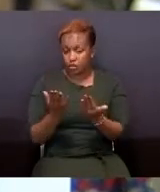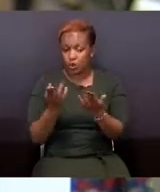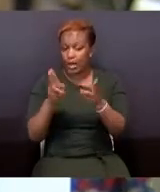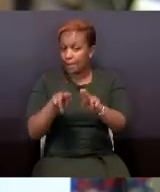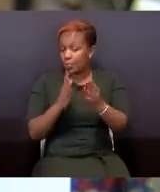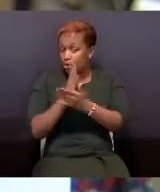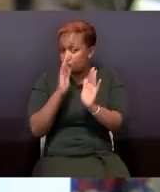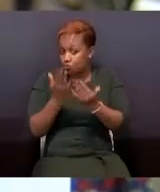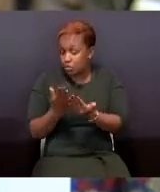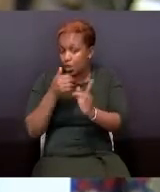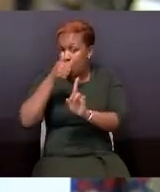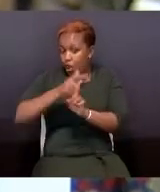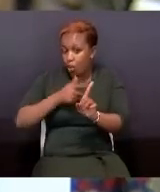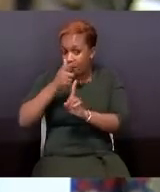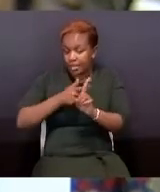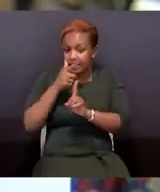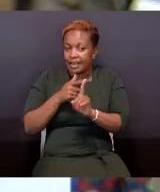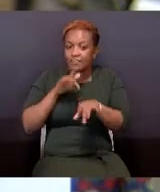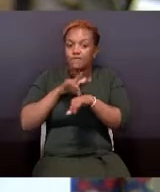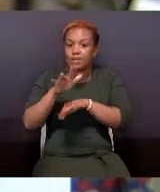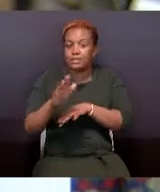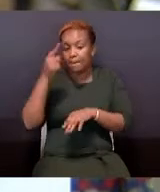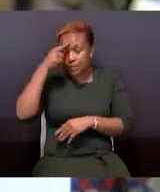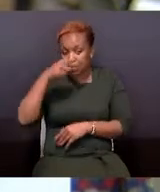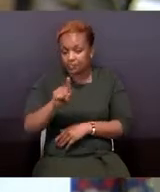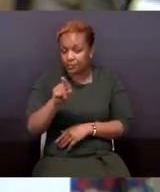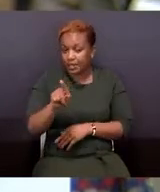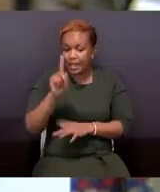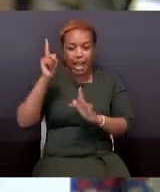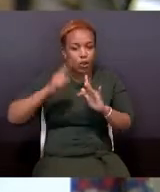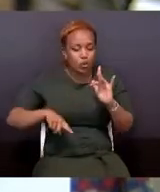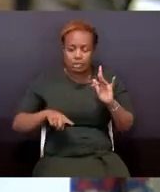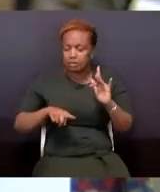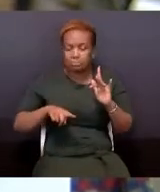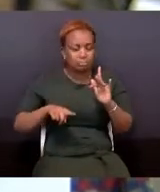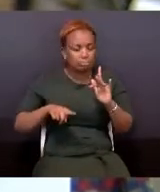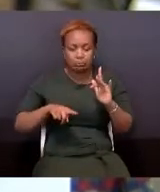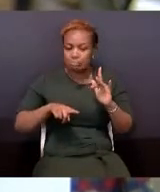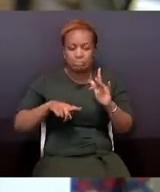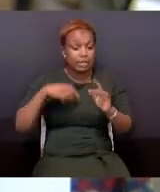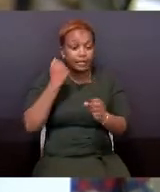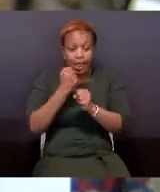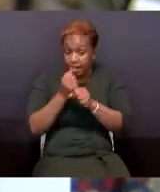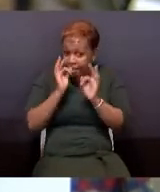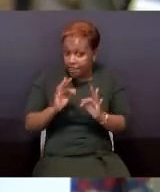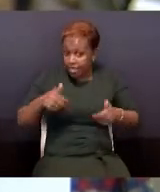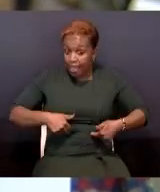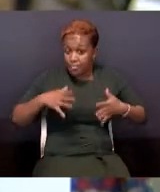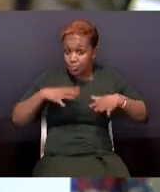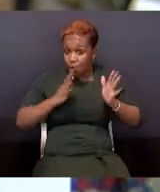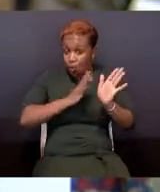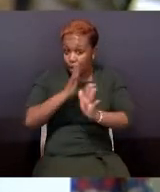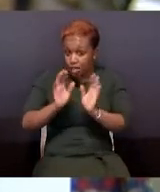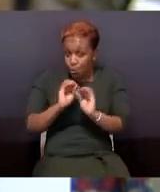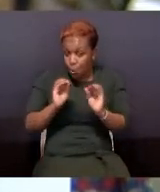and influencing policy. But that cannot be done if our young people are not organized